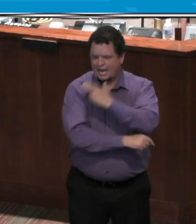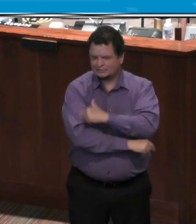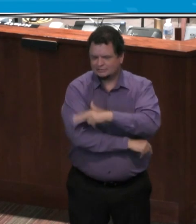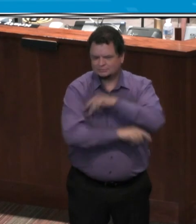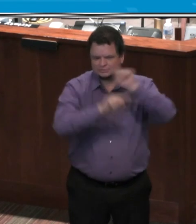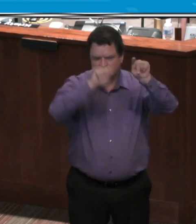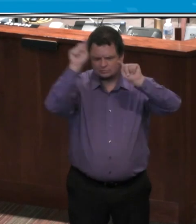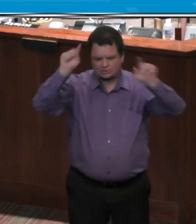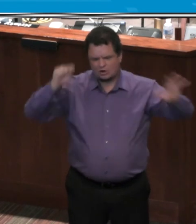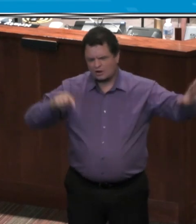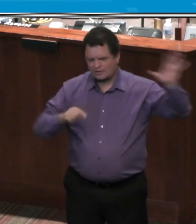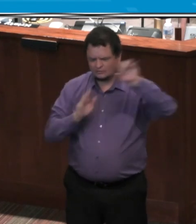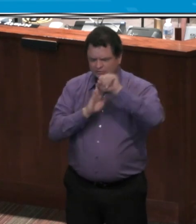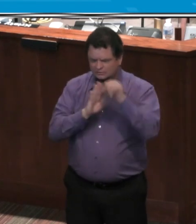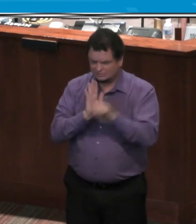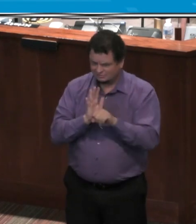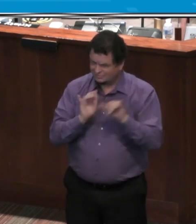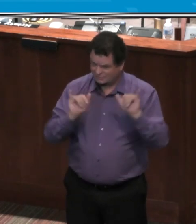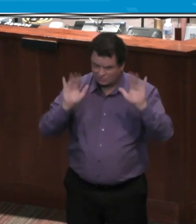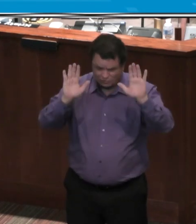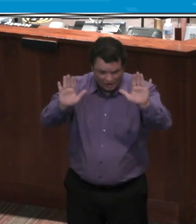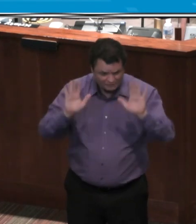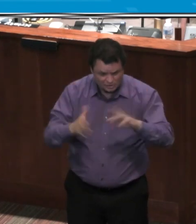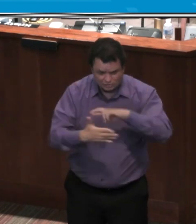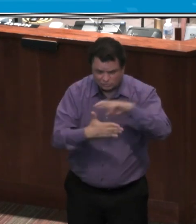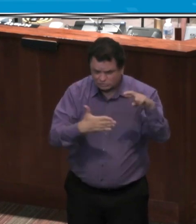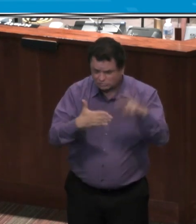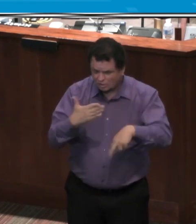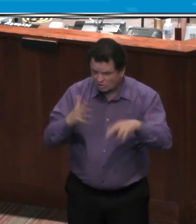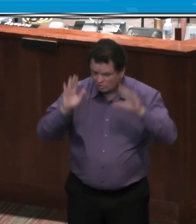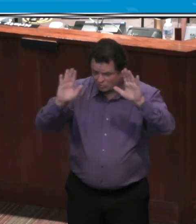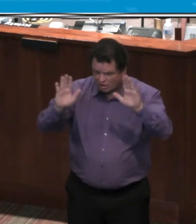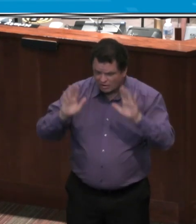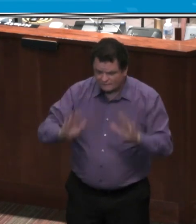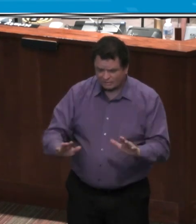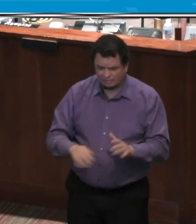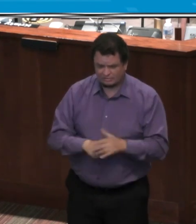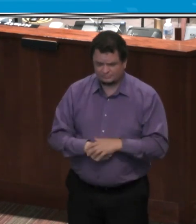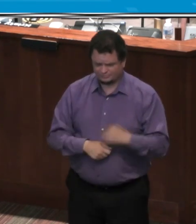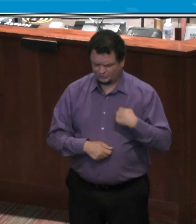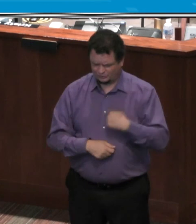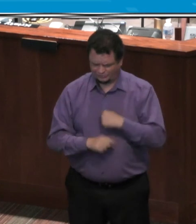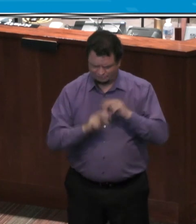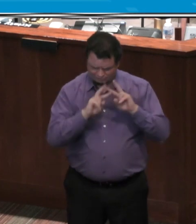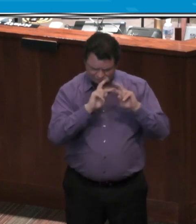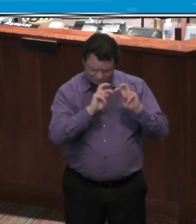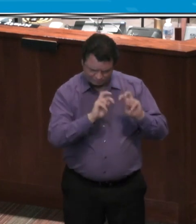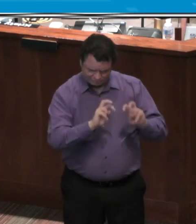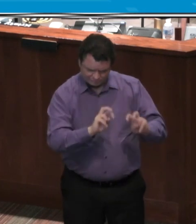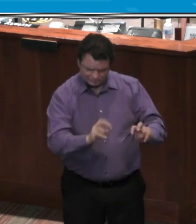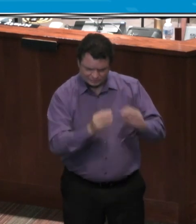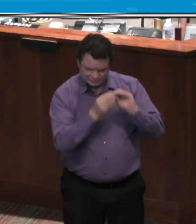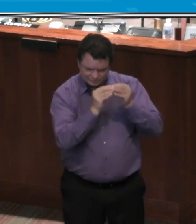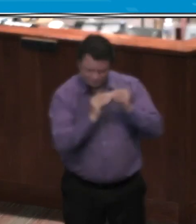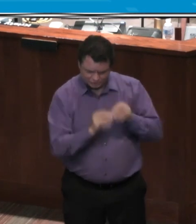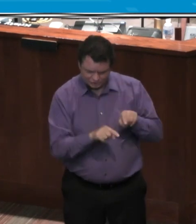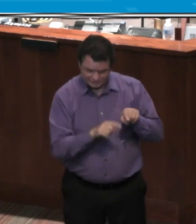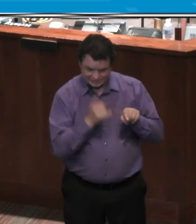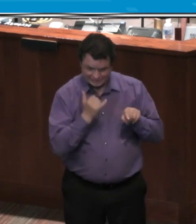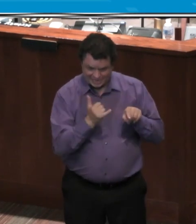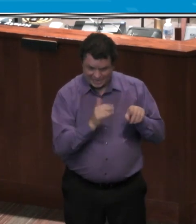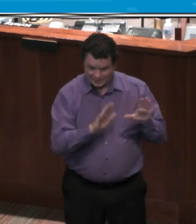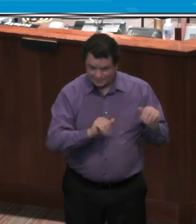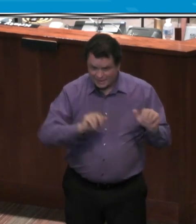as numbers go. I'm looking at all this data. I want our kids to be back in school. I want our families to be able to go back to